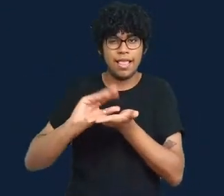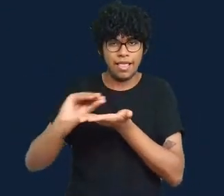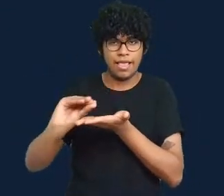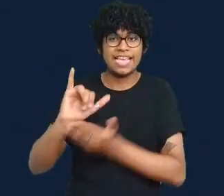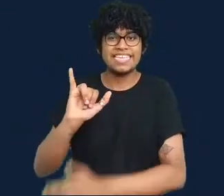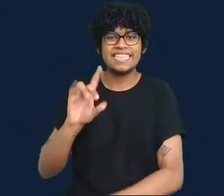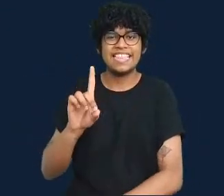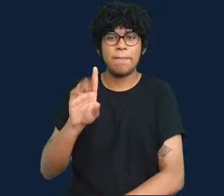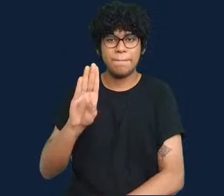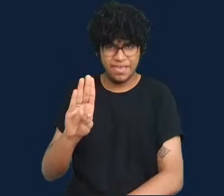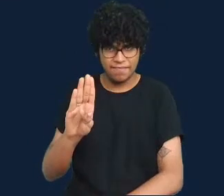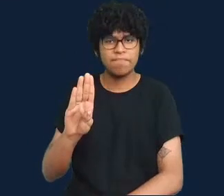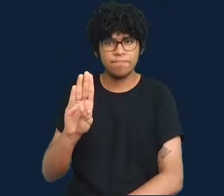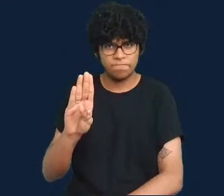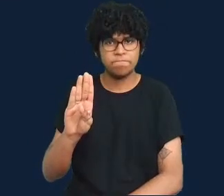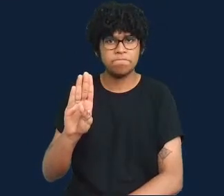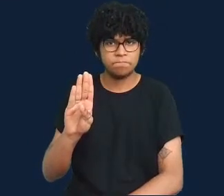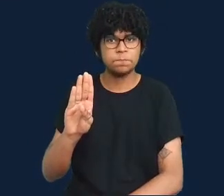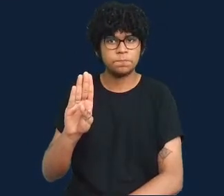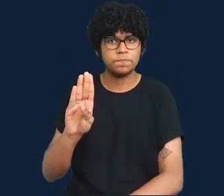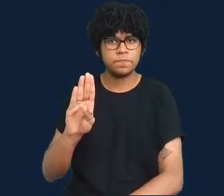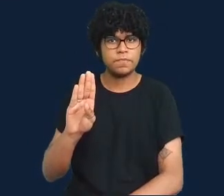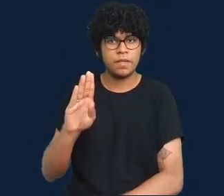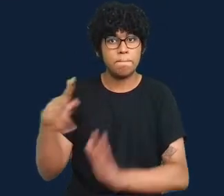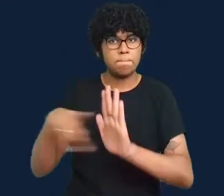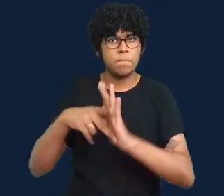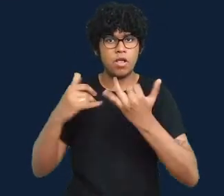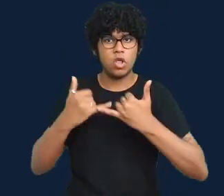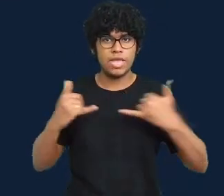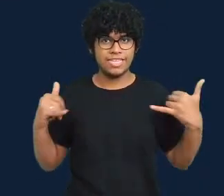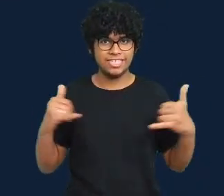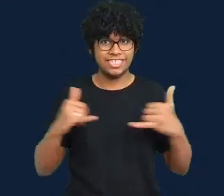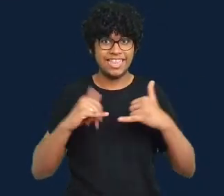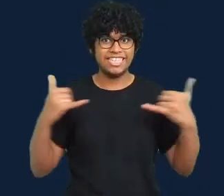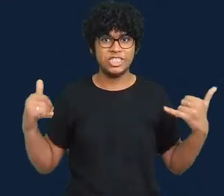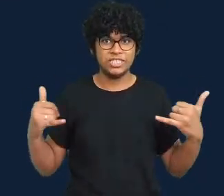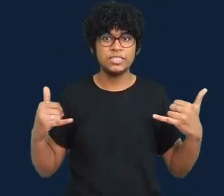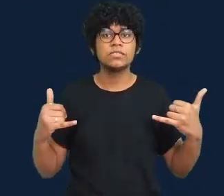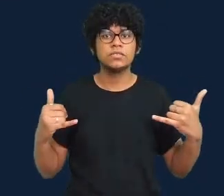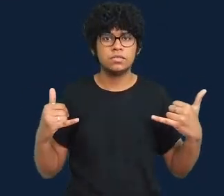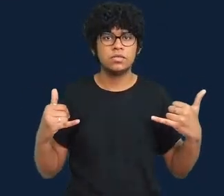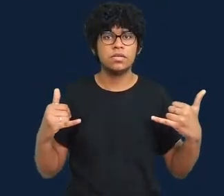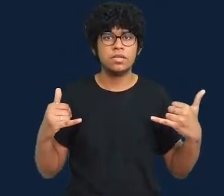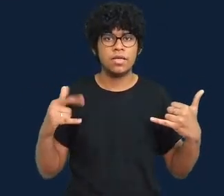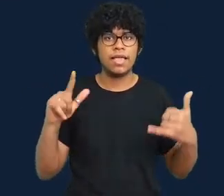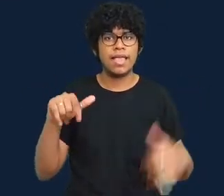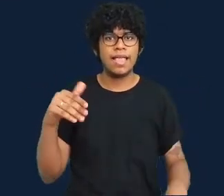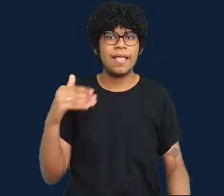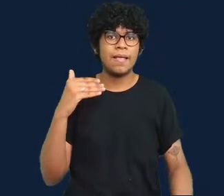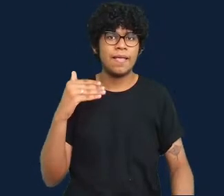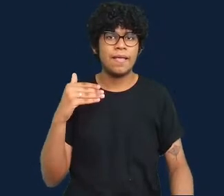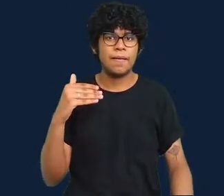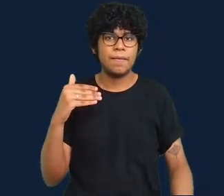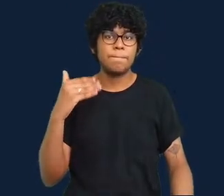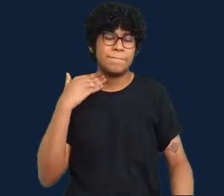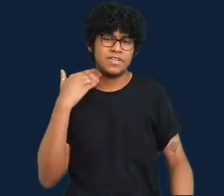liked the most about it, it was listening the stories that the economists could read on those